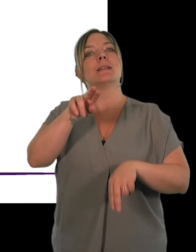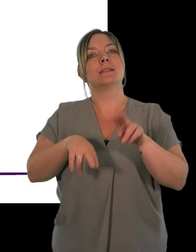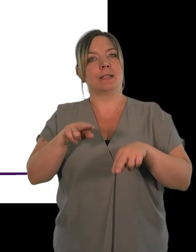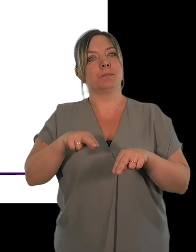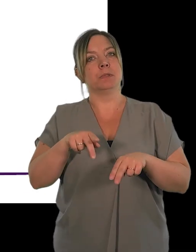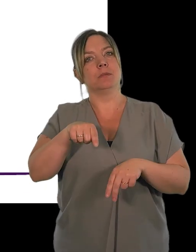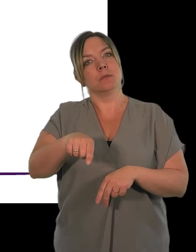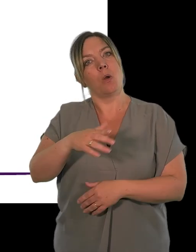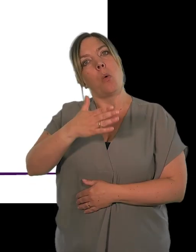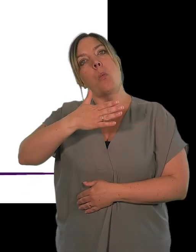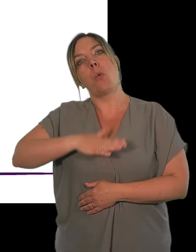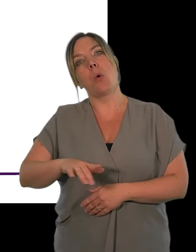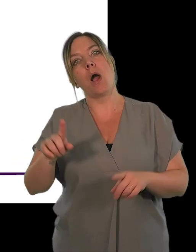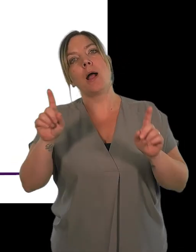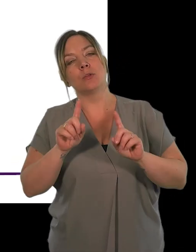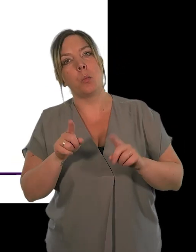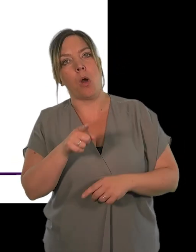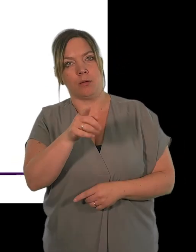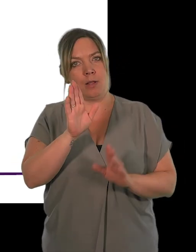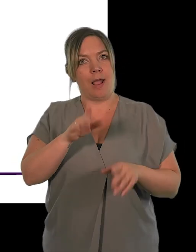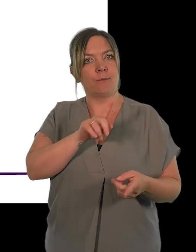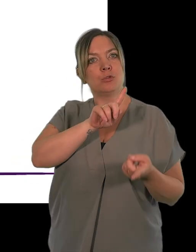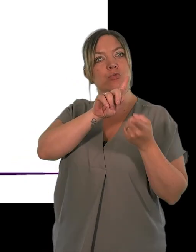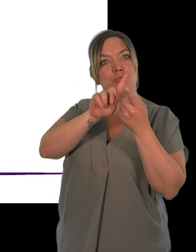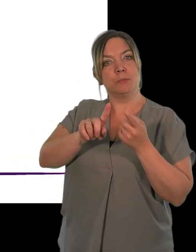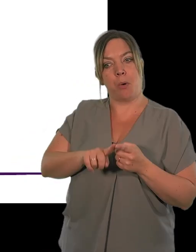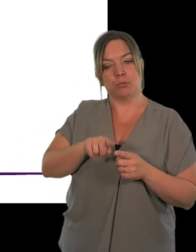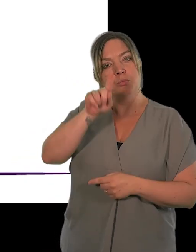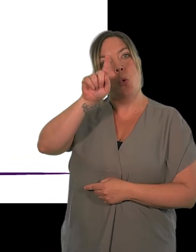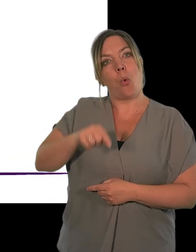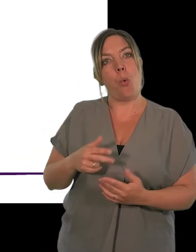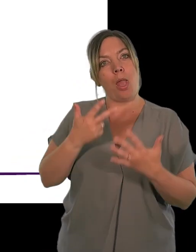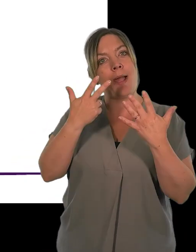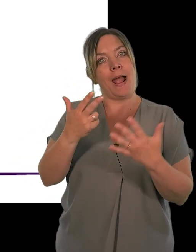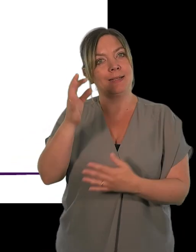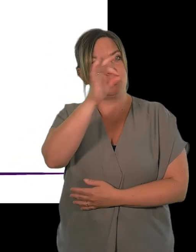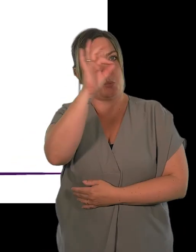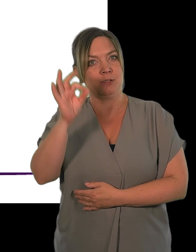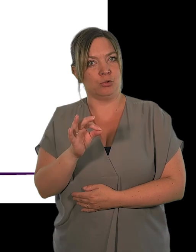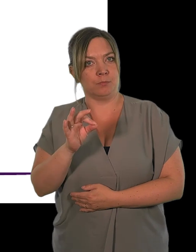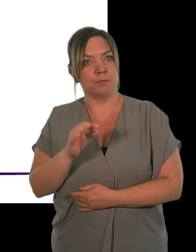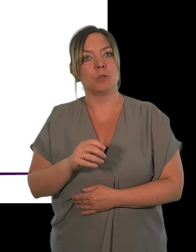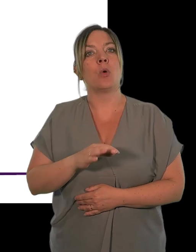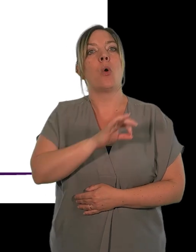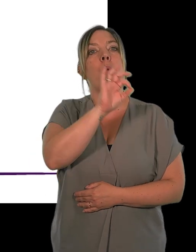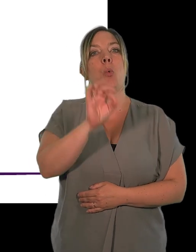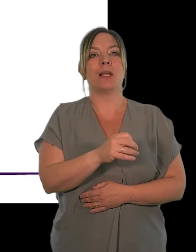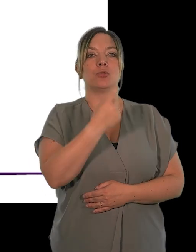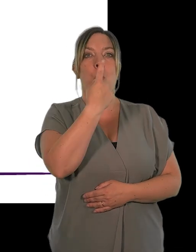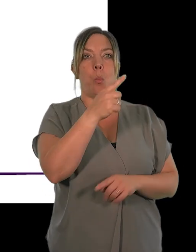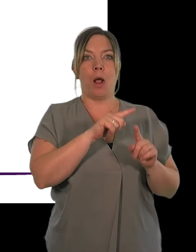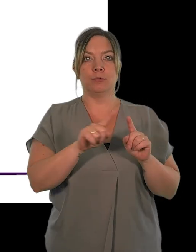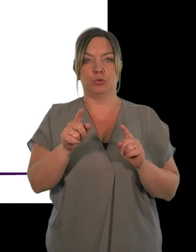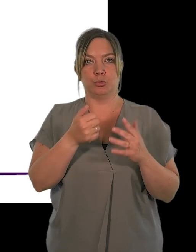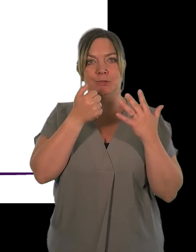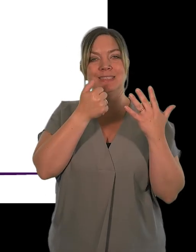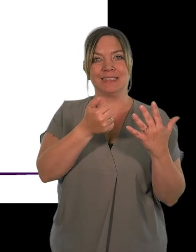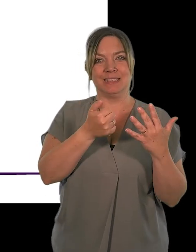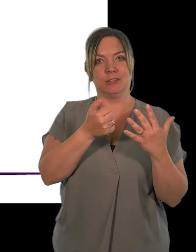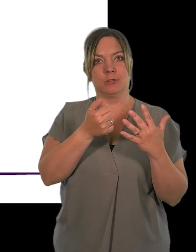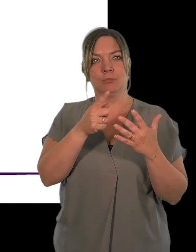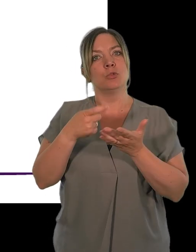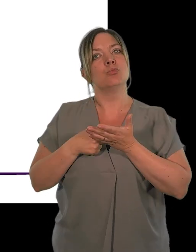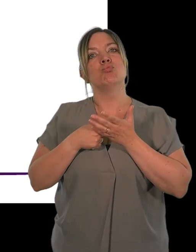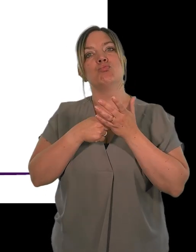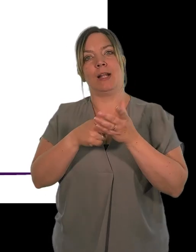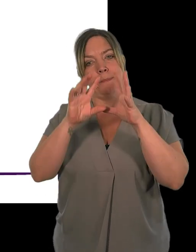So the assessment. The assessment requires you to respond to all 8 questions. Questions 1